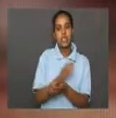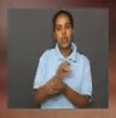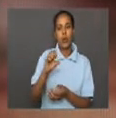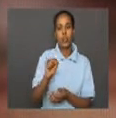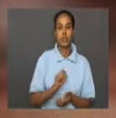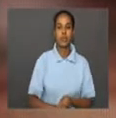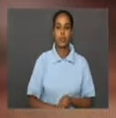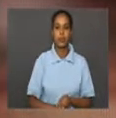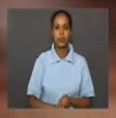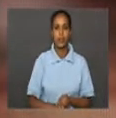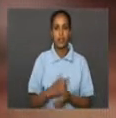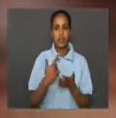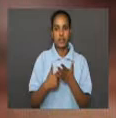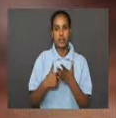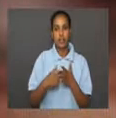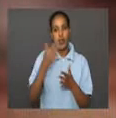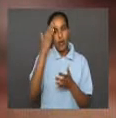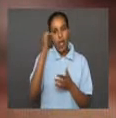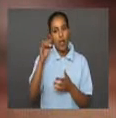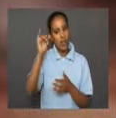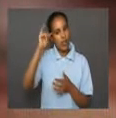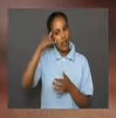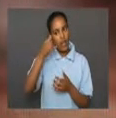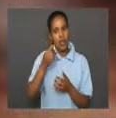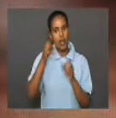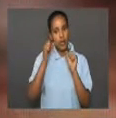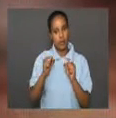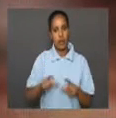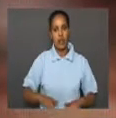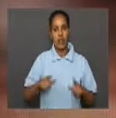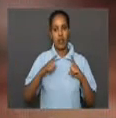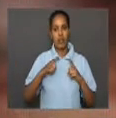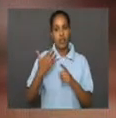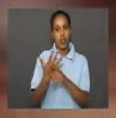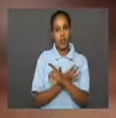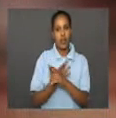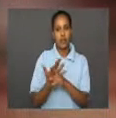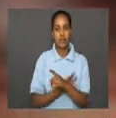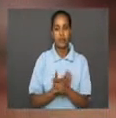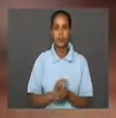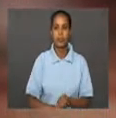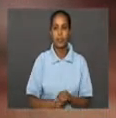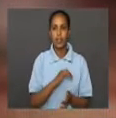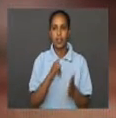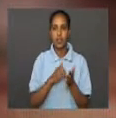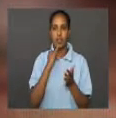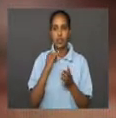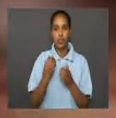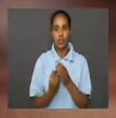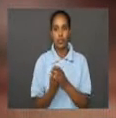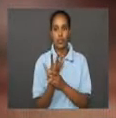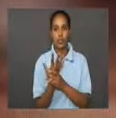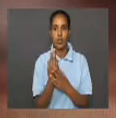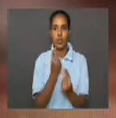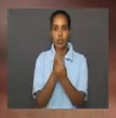cellulose. This is why cows are able to live on grass. It is a source